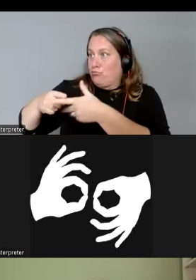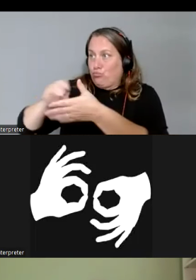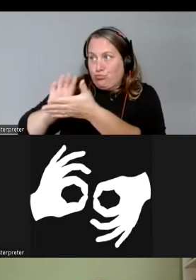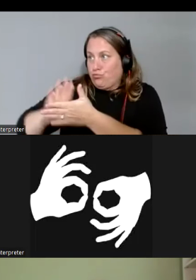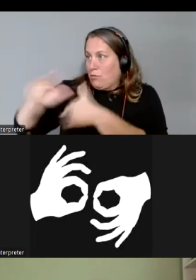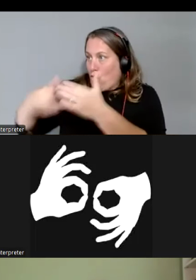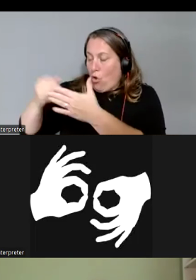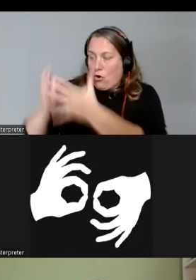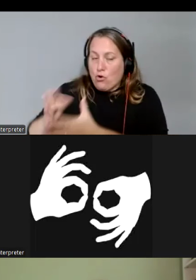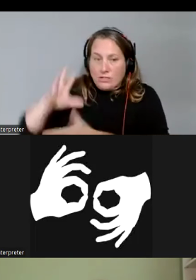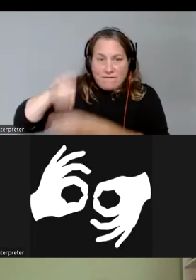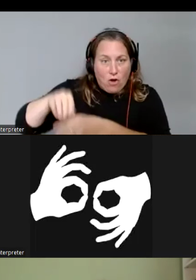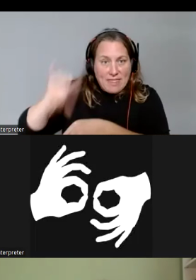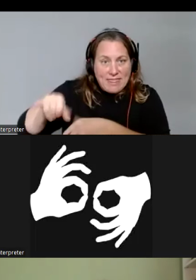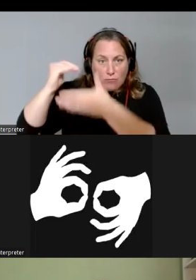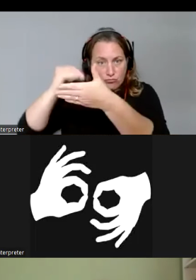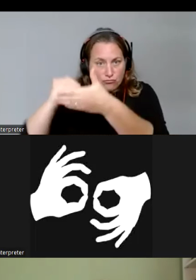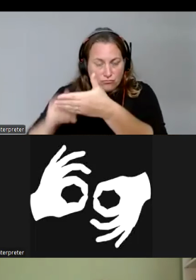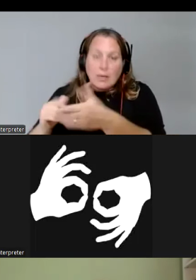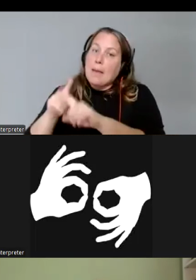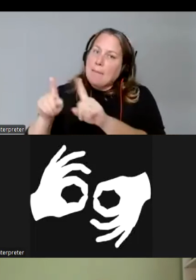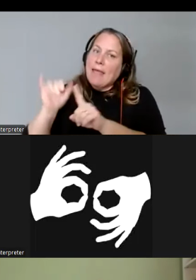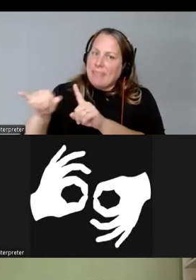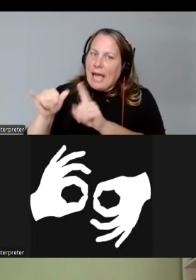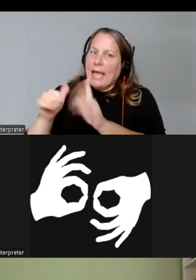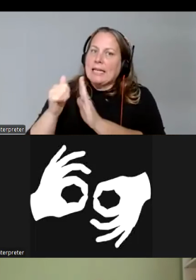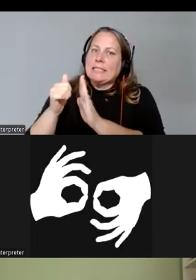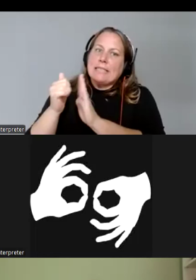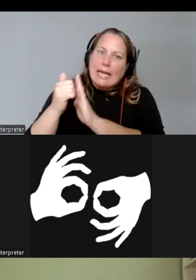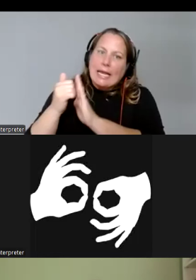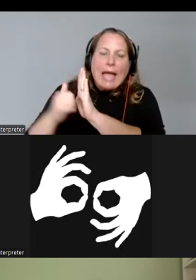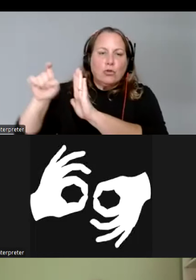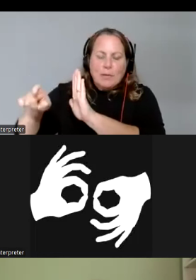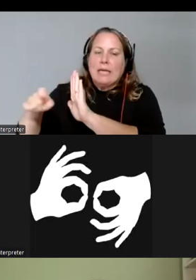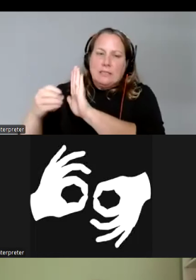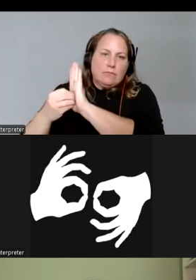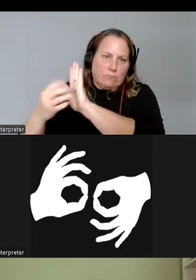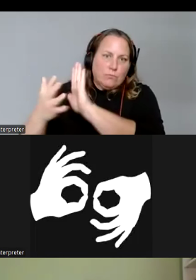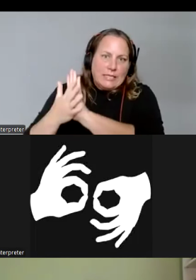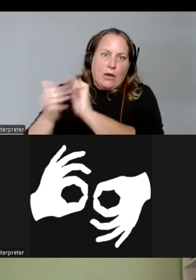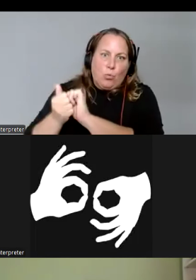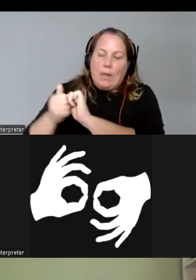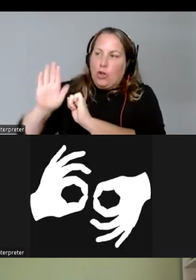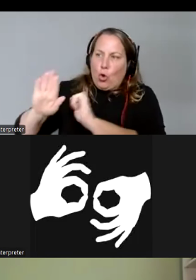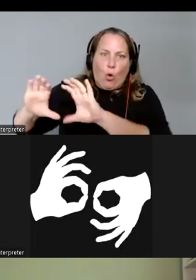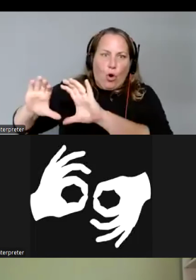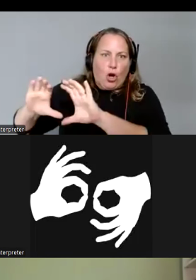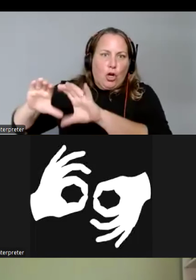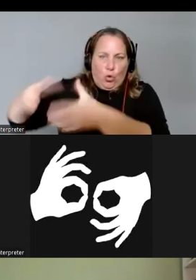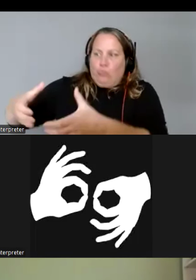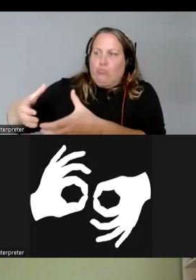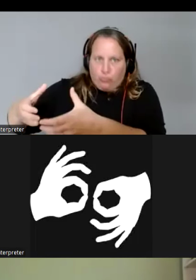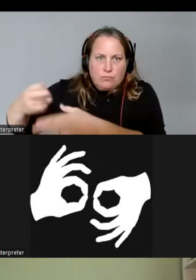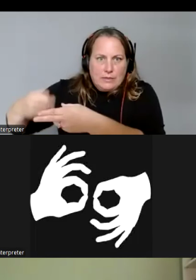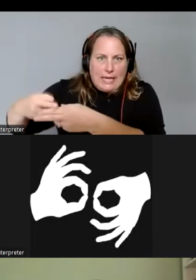an account in the exact name that is the name of the collective if you get a grant. So you don't need to worry about it ahead